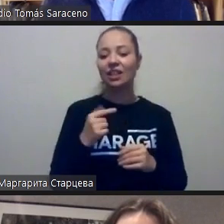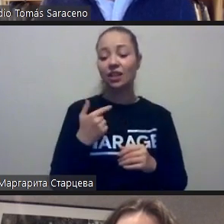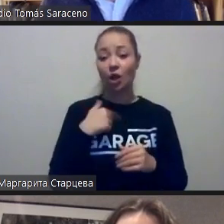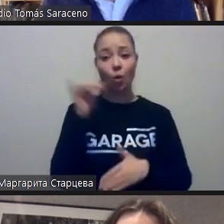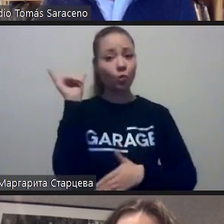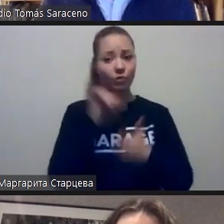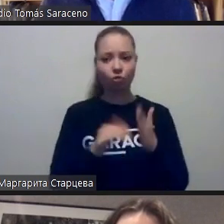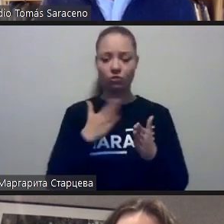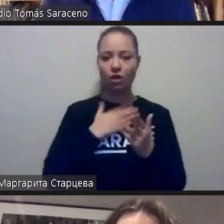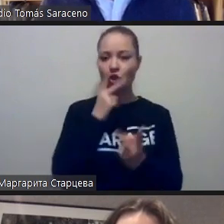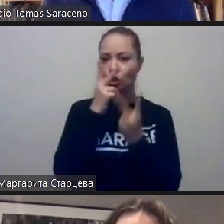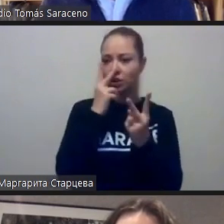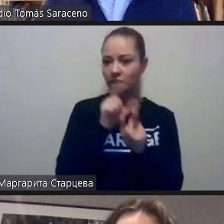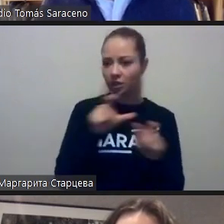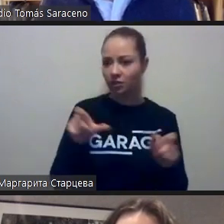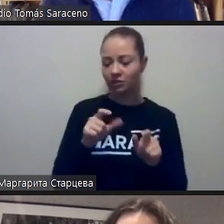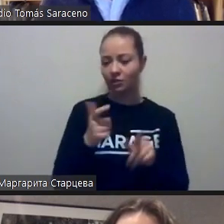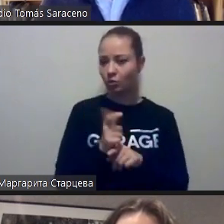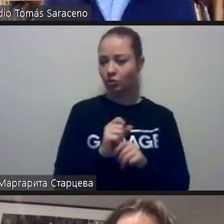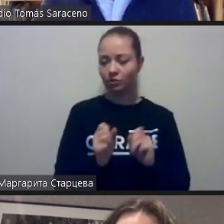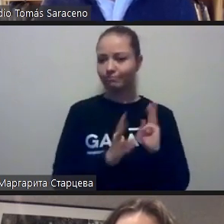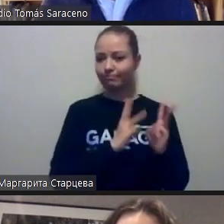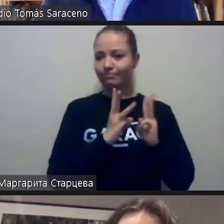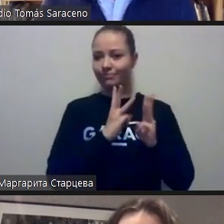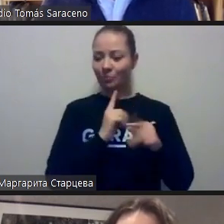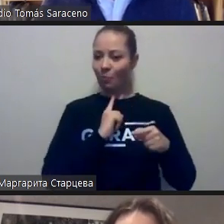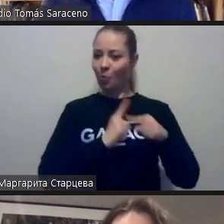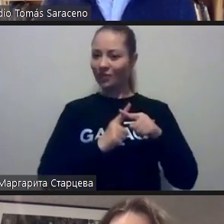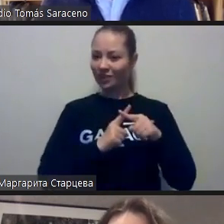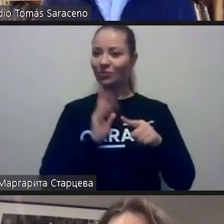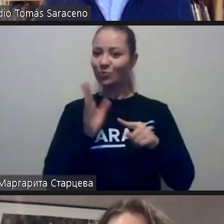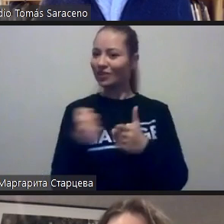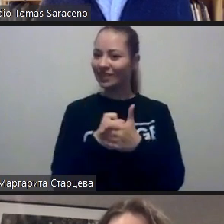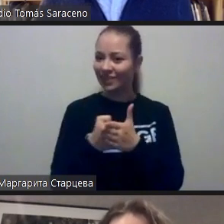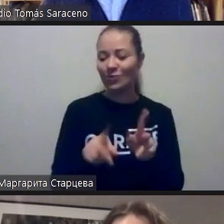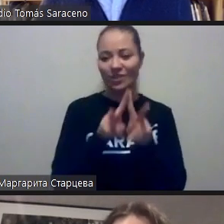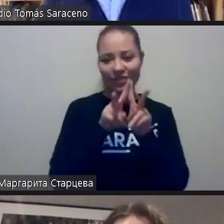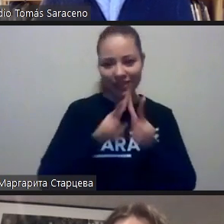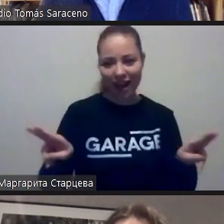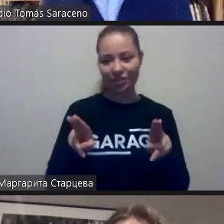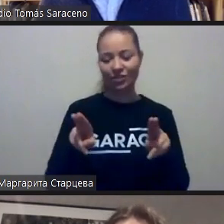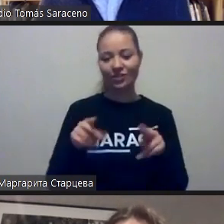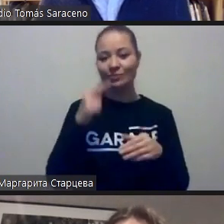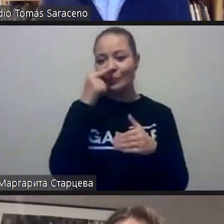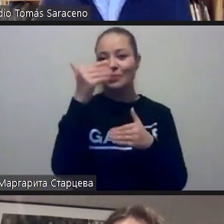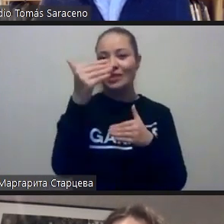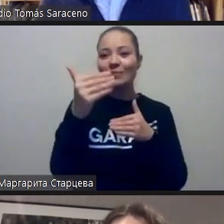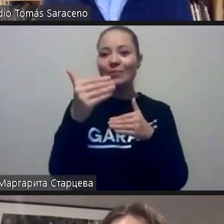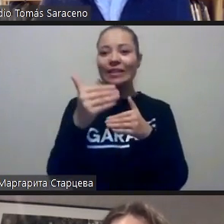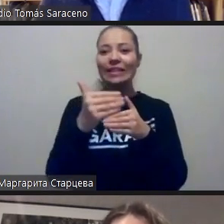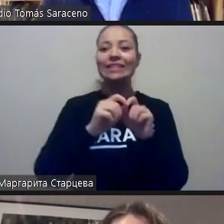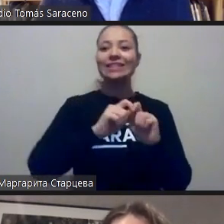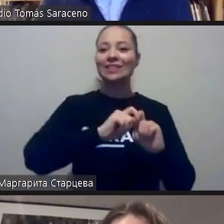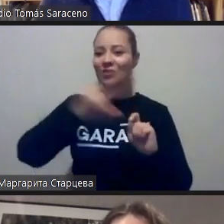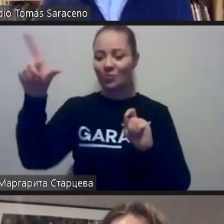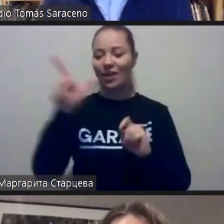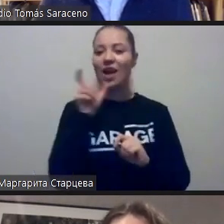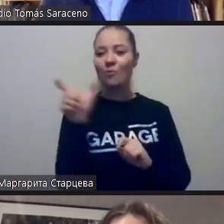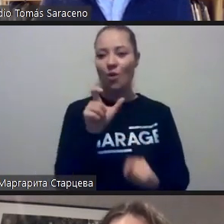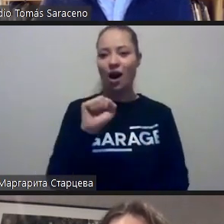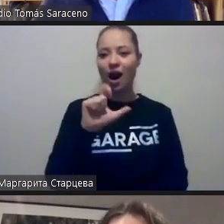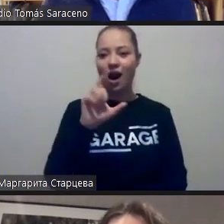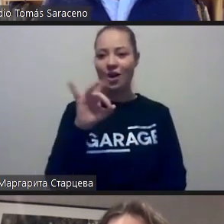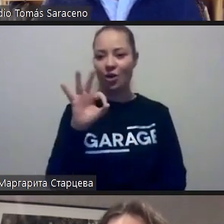interesting, and I'm sure that our viewers got this very positive charge and will try and bring the age